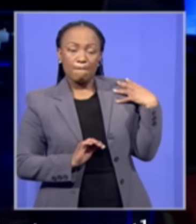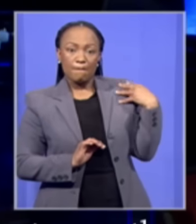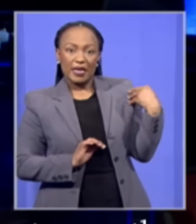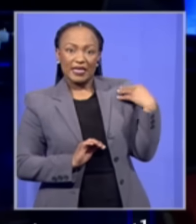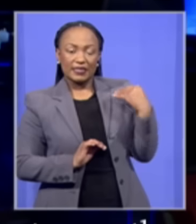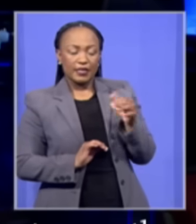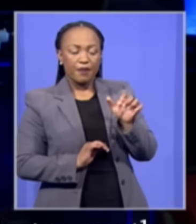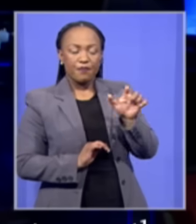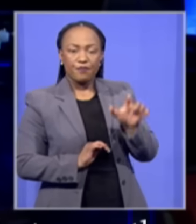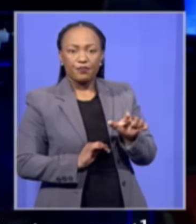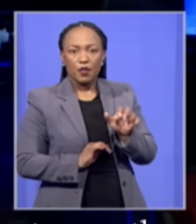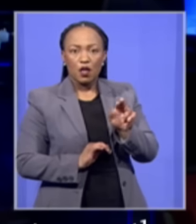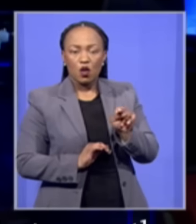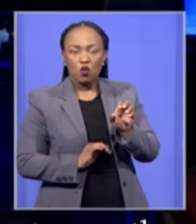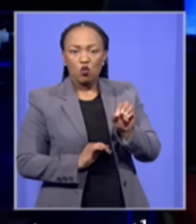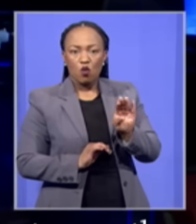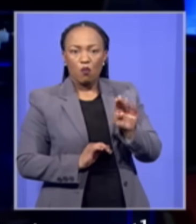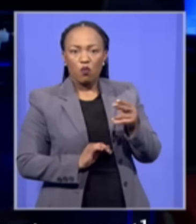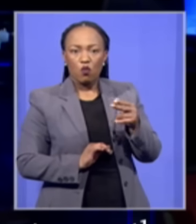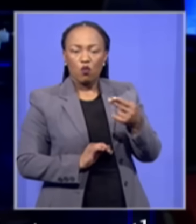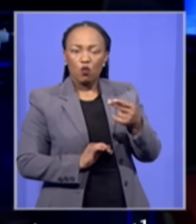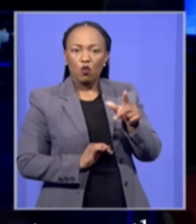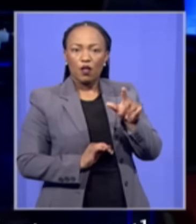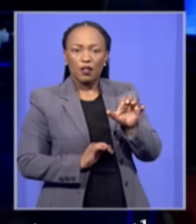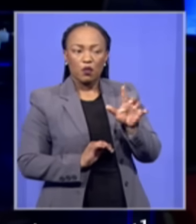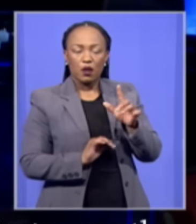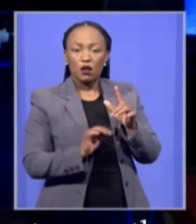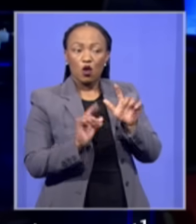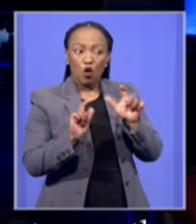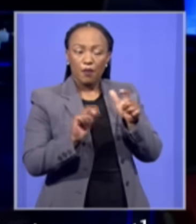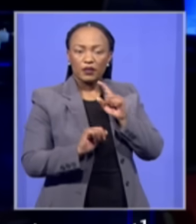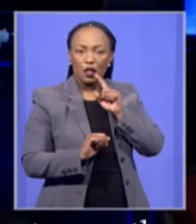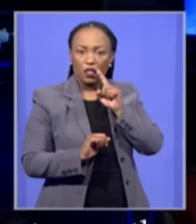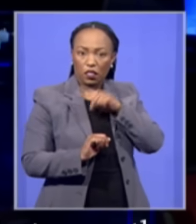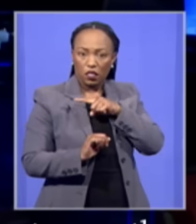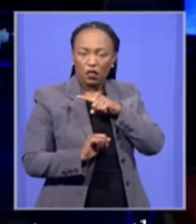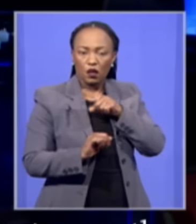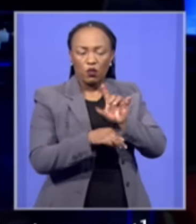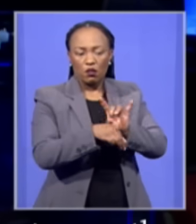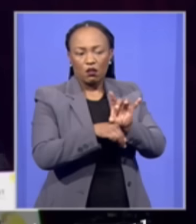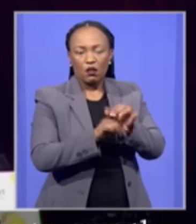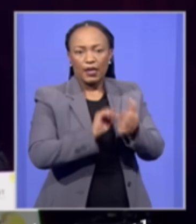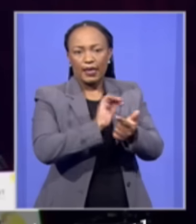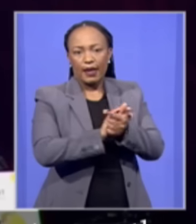Ngaka Nobuhle Nkabane a ka fumanwa a kgelositse komiti.